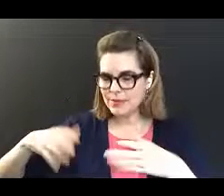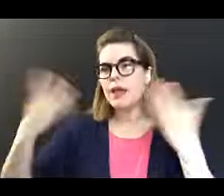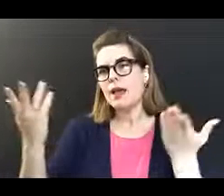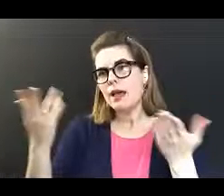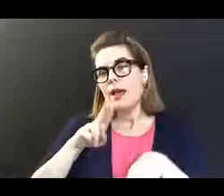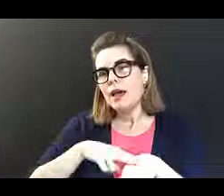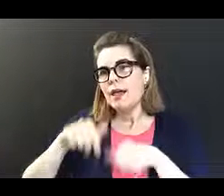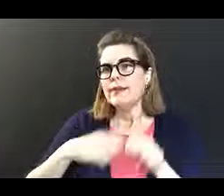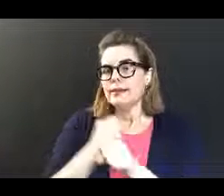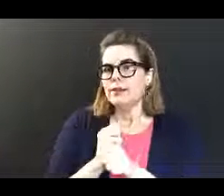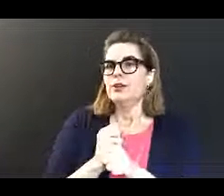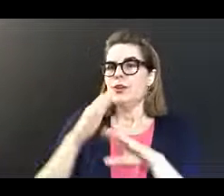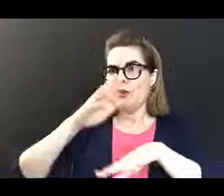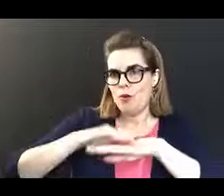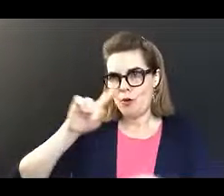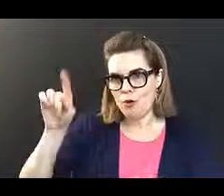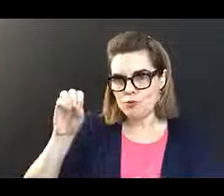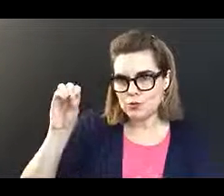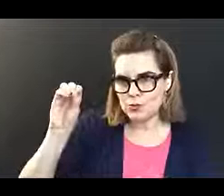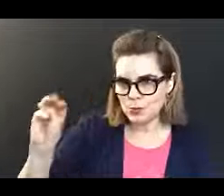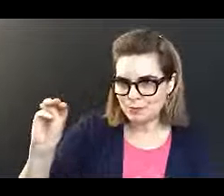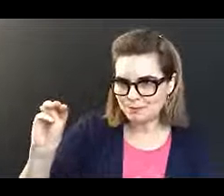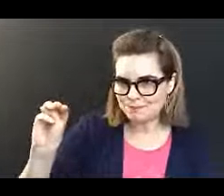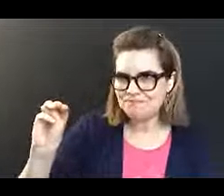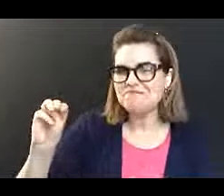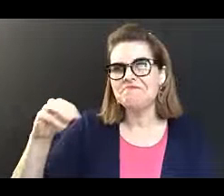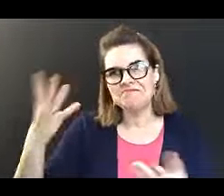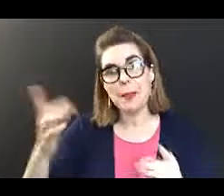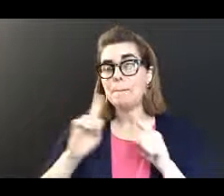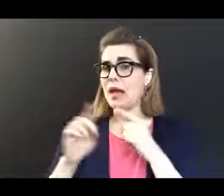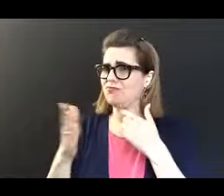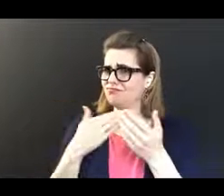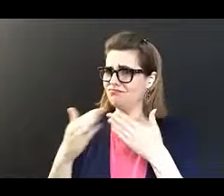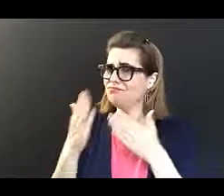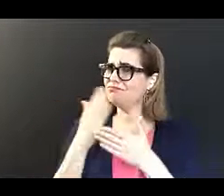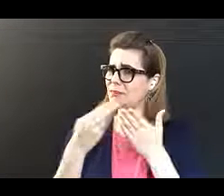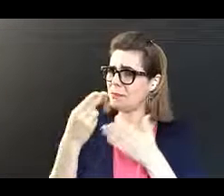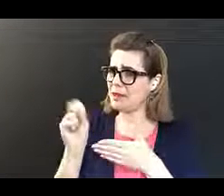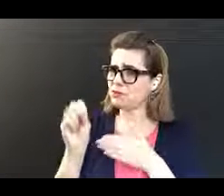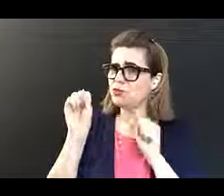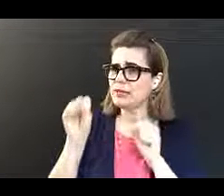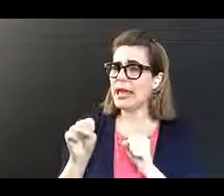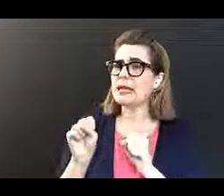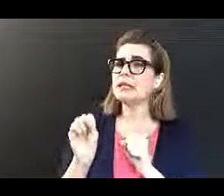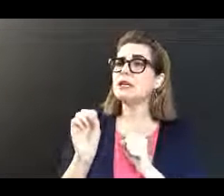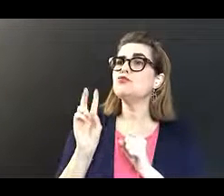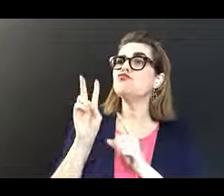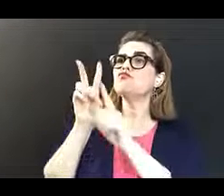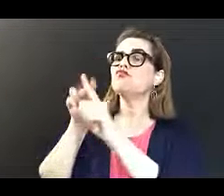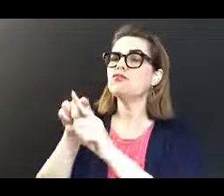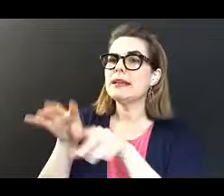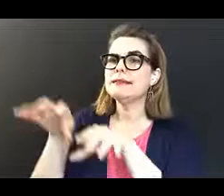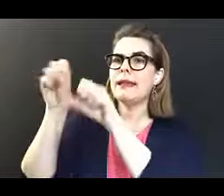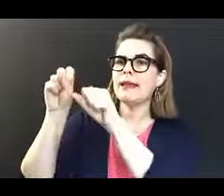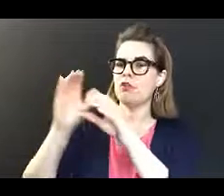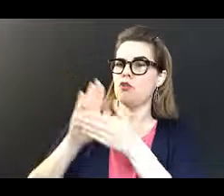bit of a different experience for our students, but it's a really great opportunity to be able to experience what college is like